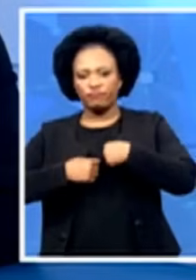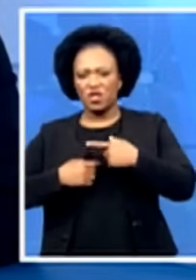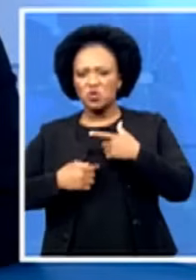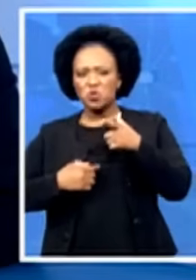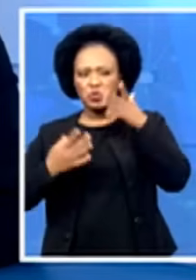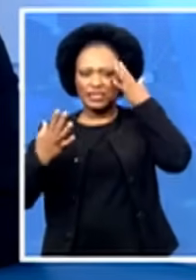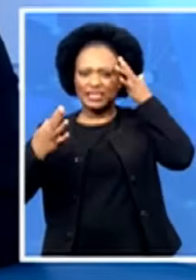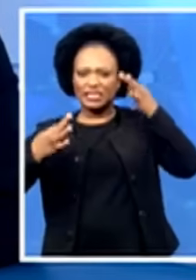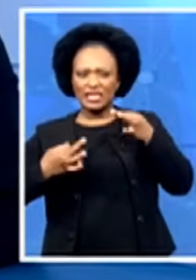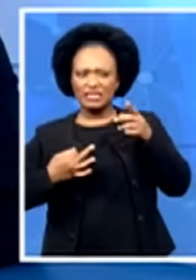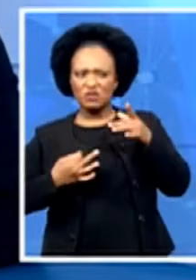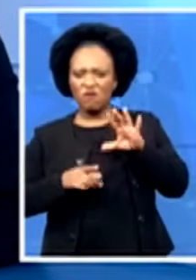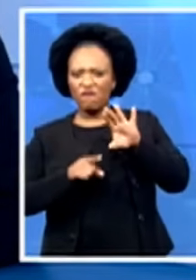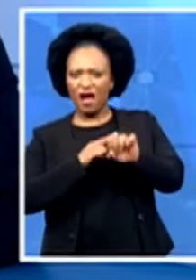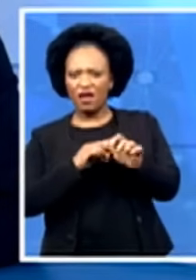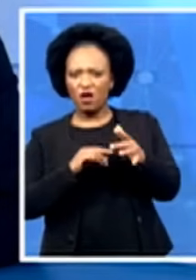down for us, if you can.